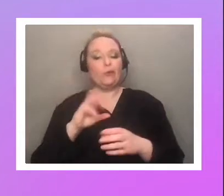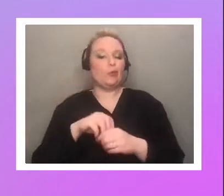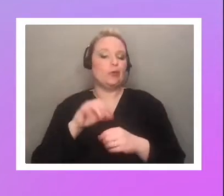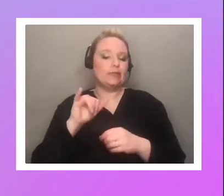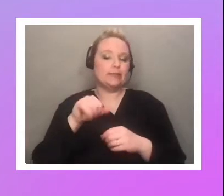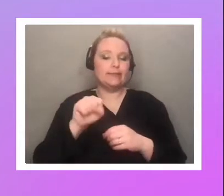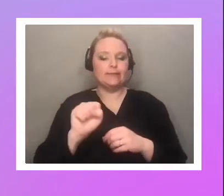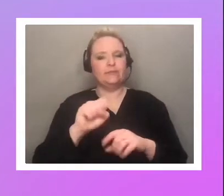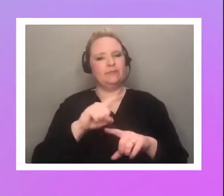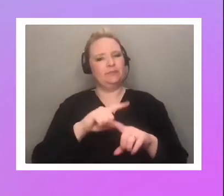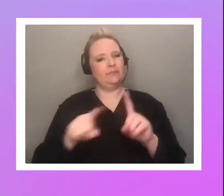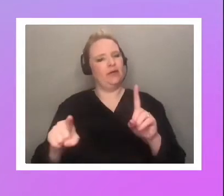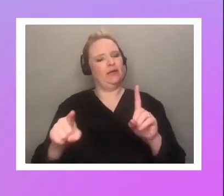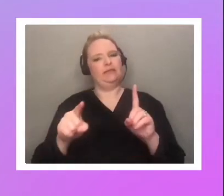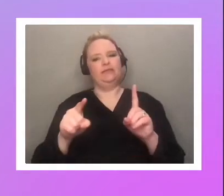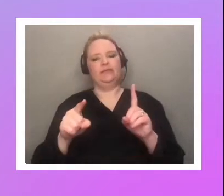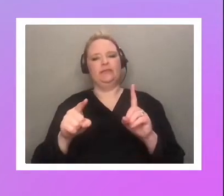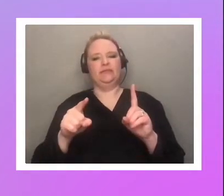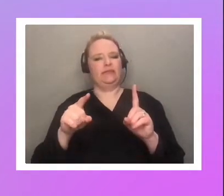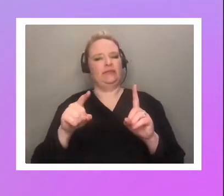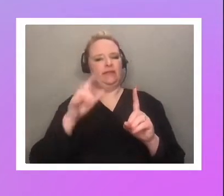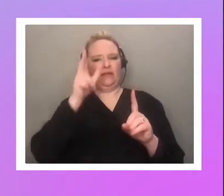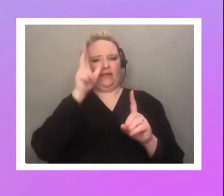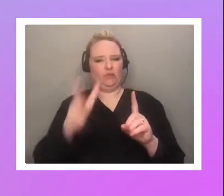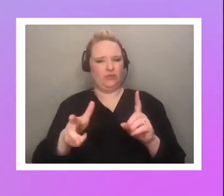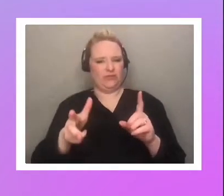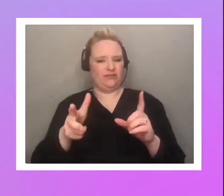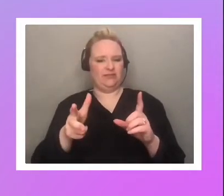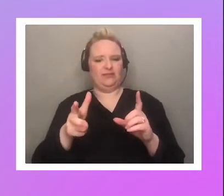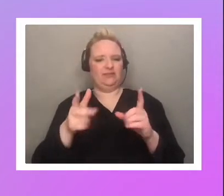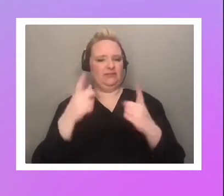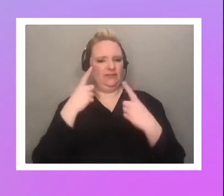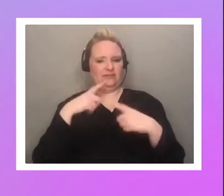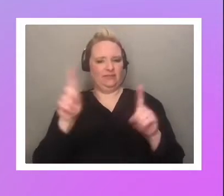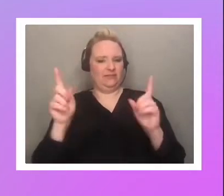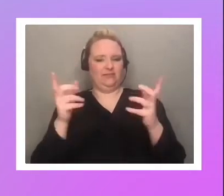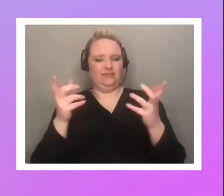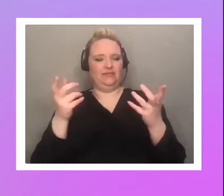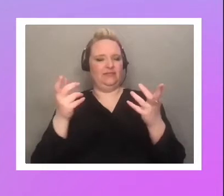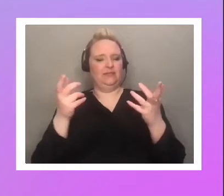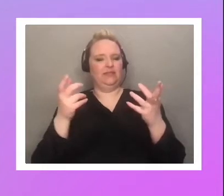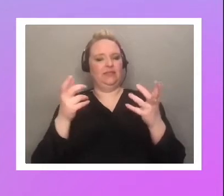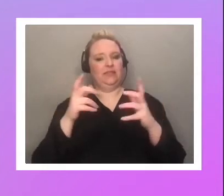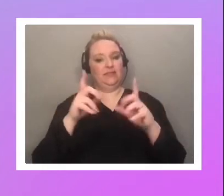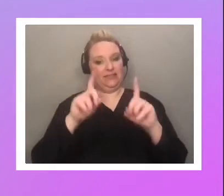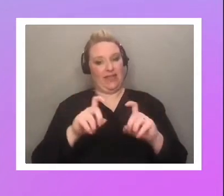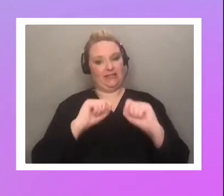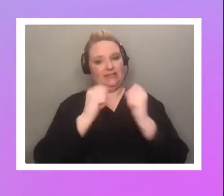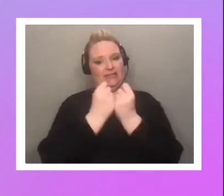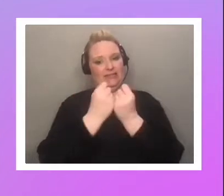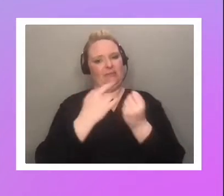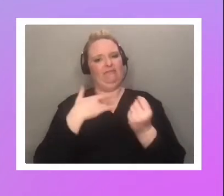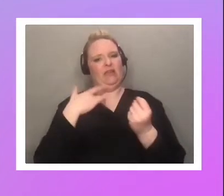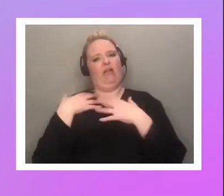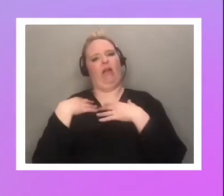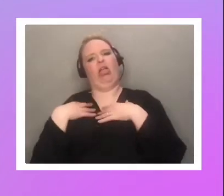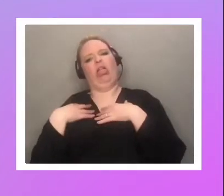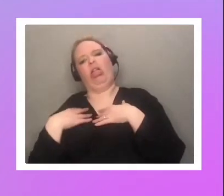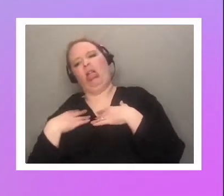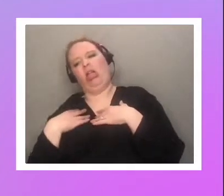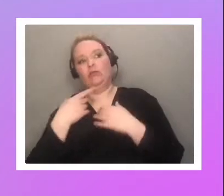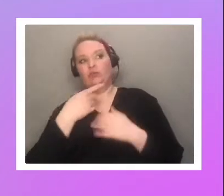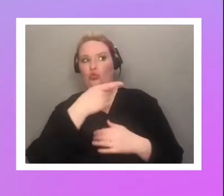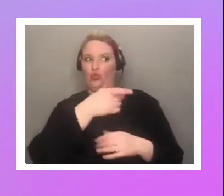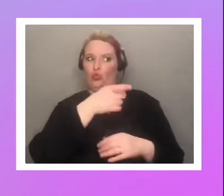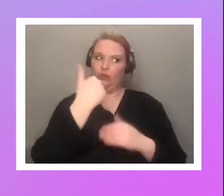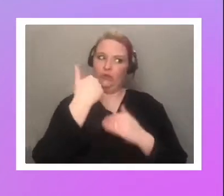becomes not done well, and it puts a burden on the testing team to be the